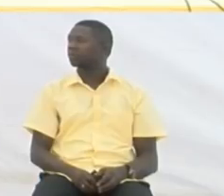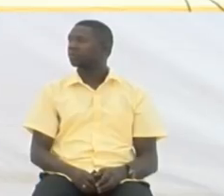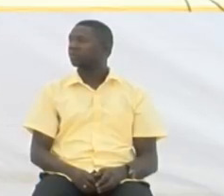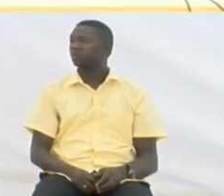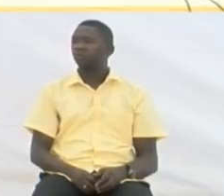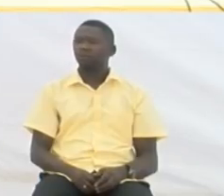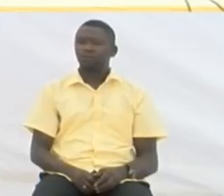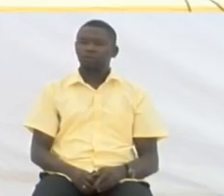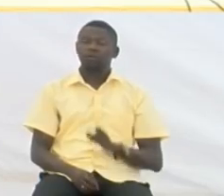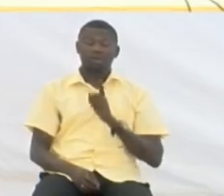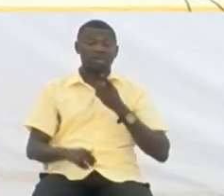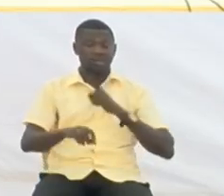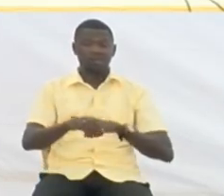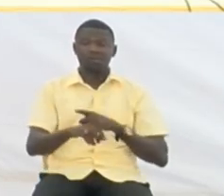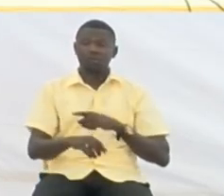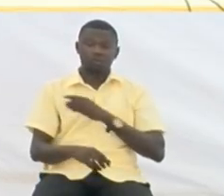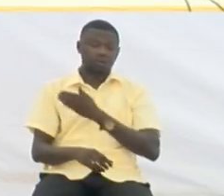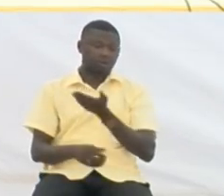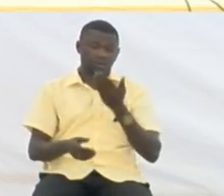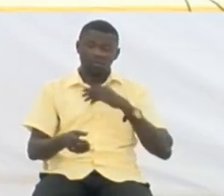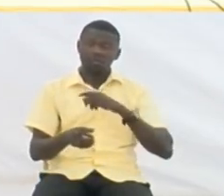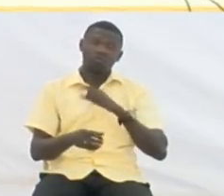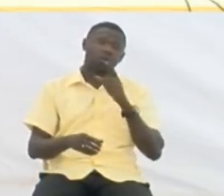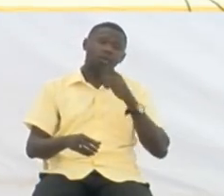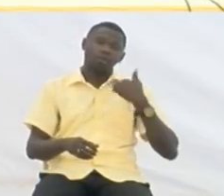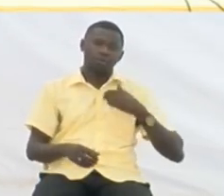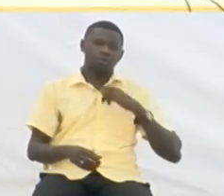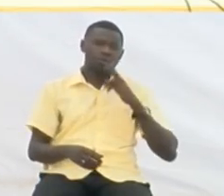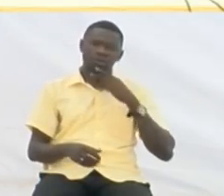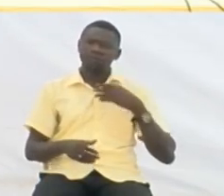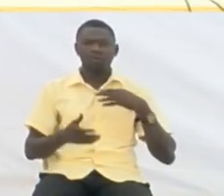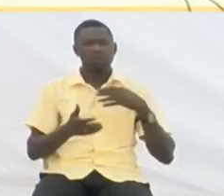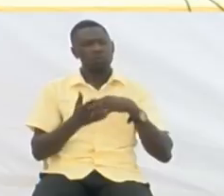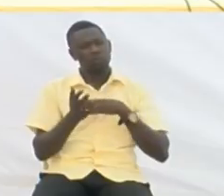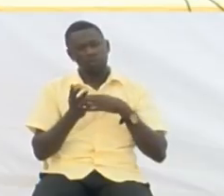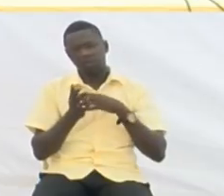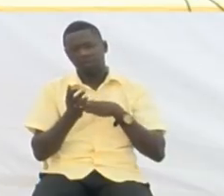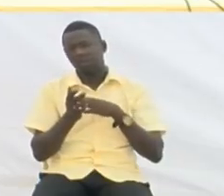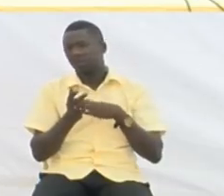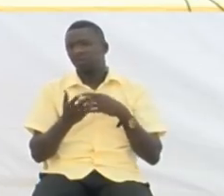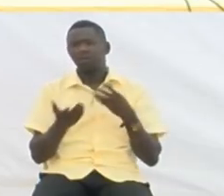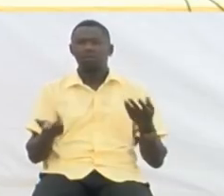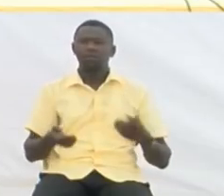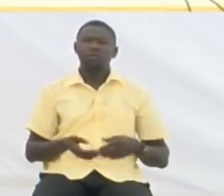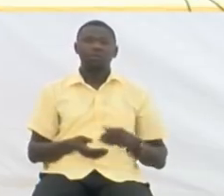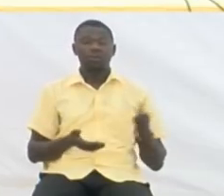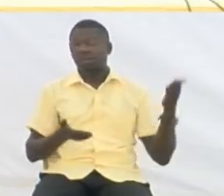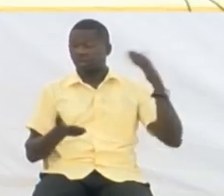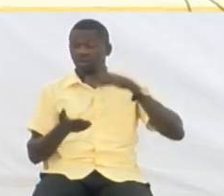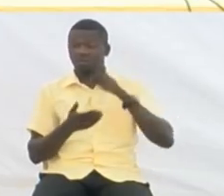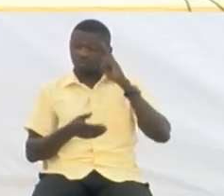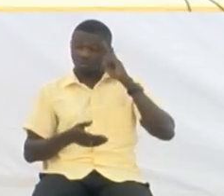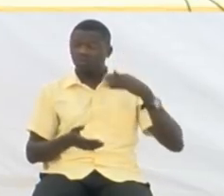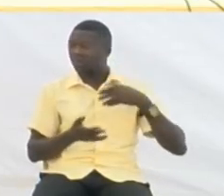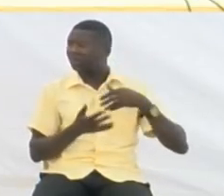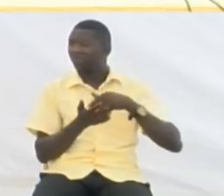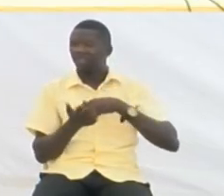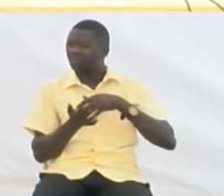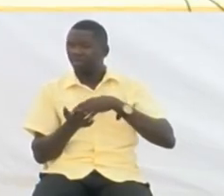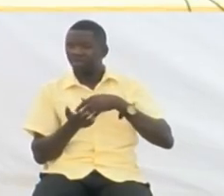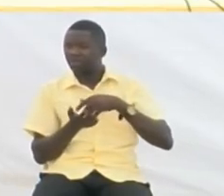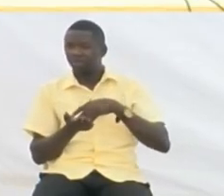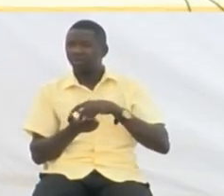But at that time, we came with some people who were almost paralyzed. We came home with them, they are almost paralyzed.